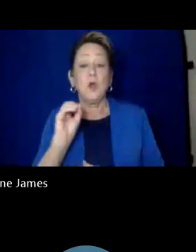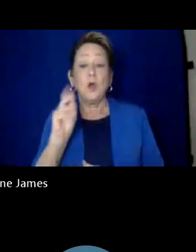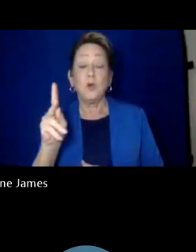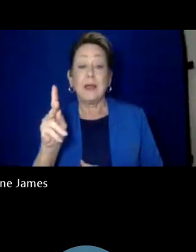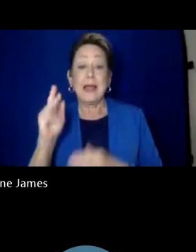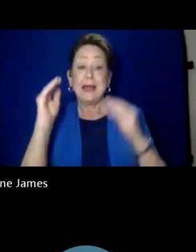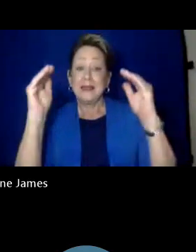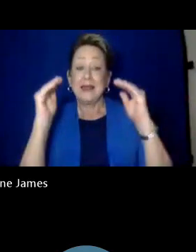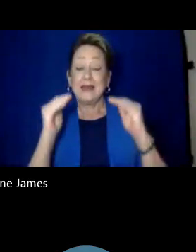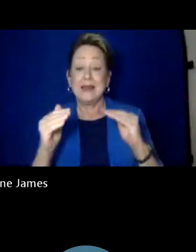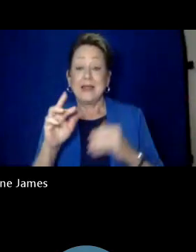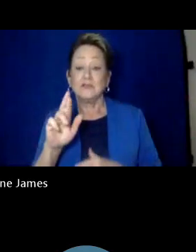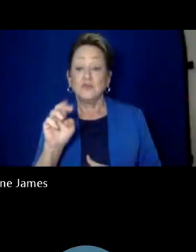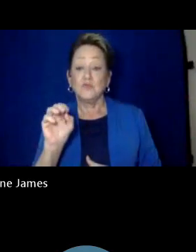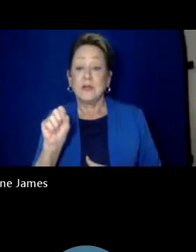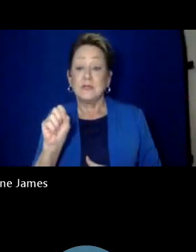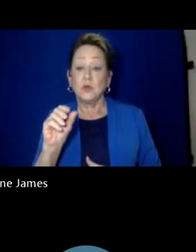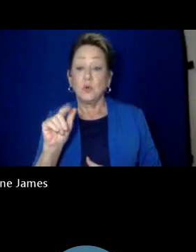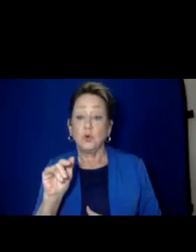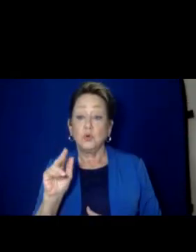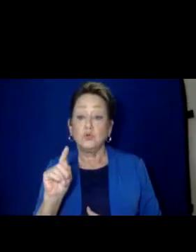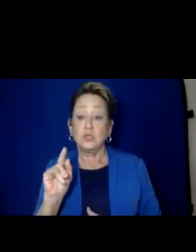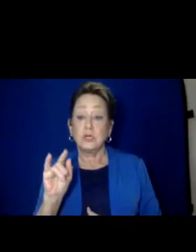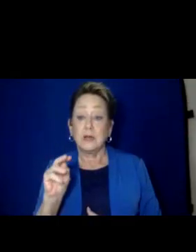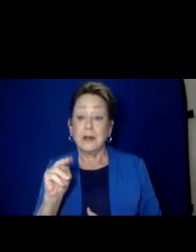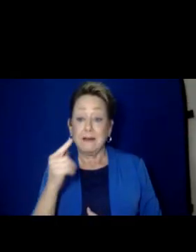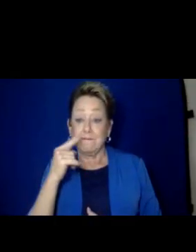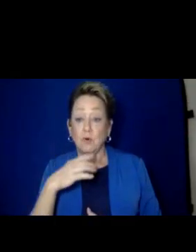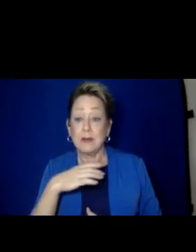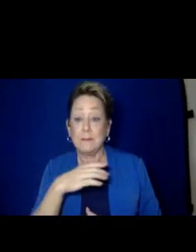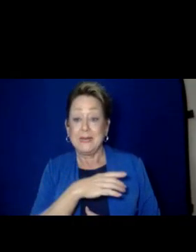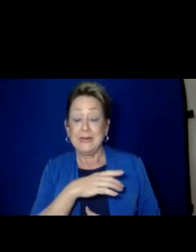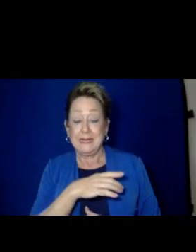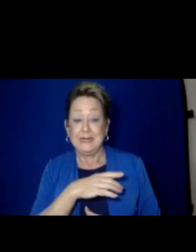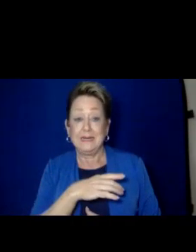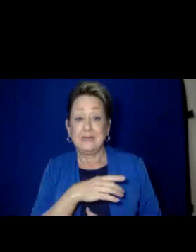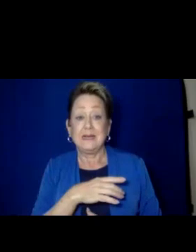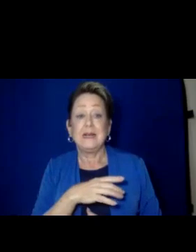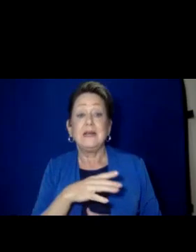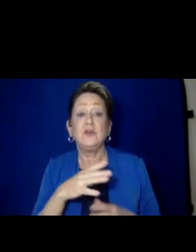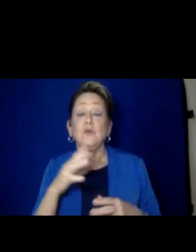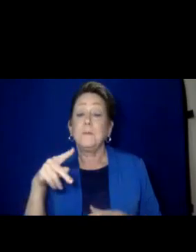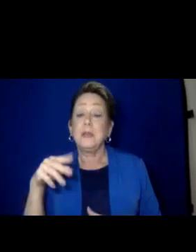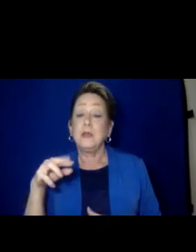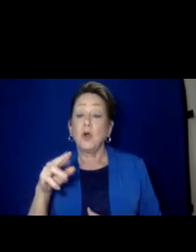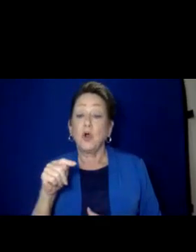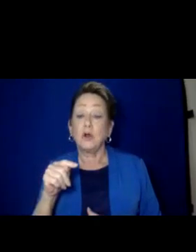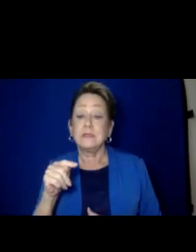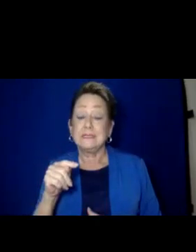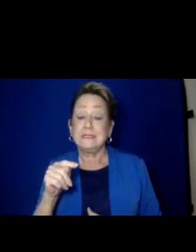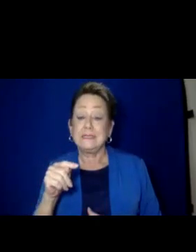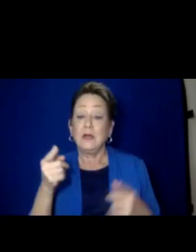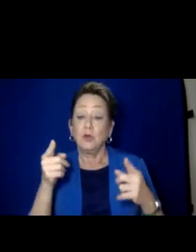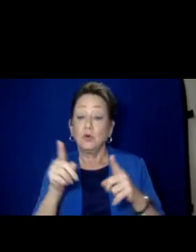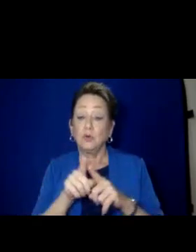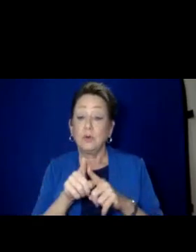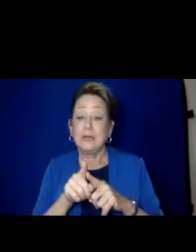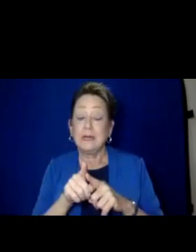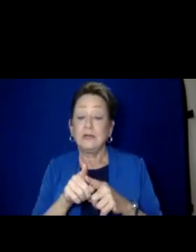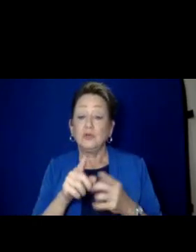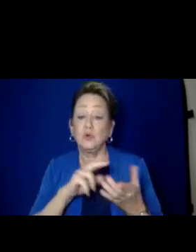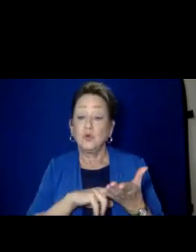Okay, this next resolution that I have for the committee's consideration would authorize PRT to enter into an interagency cooperation agreement with the city of Pittsburgh to support